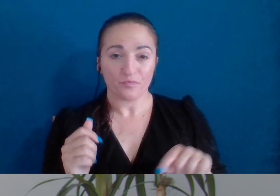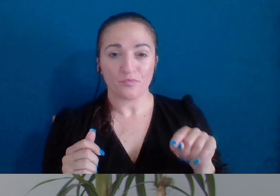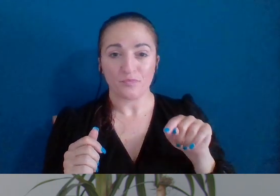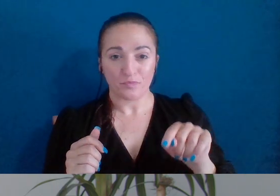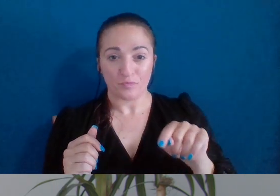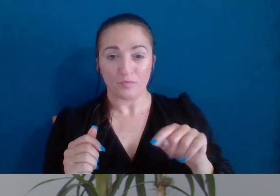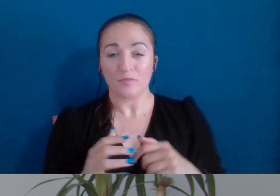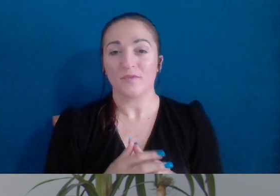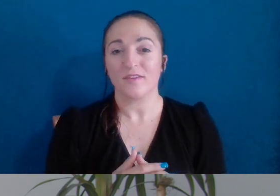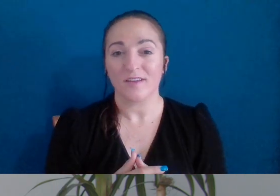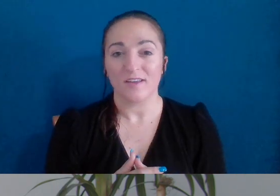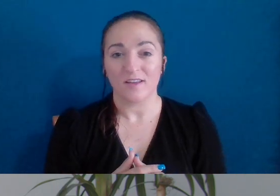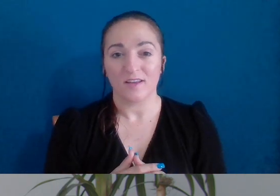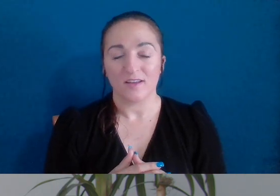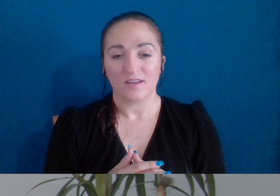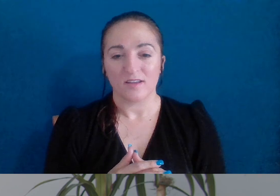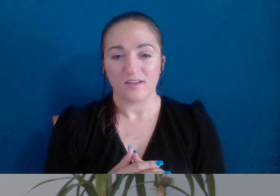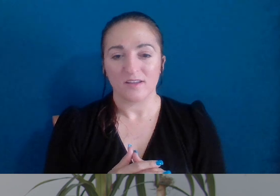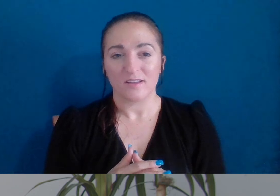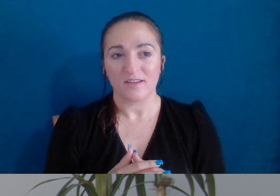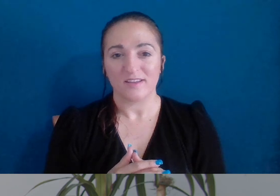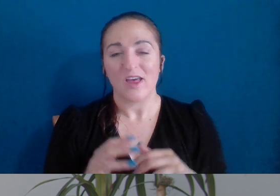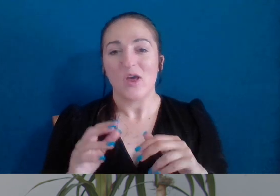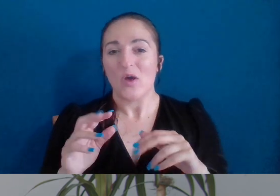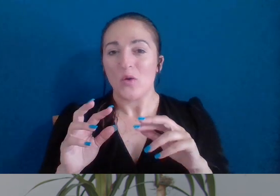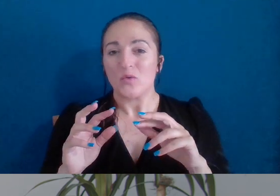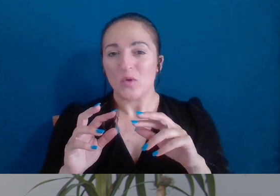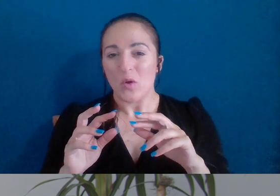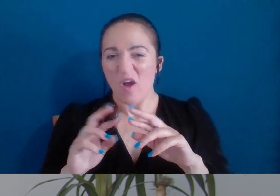So I'm just gonna start by making some